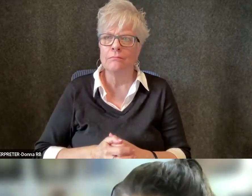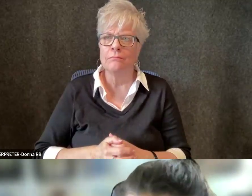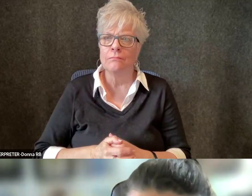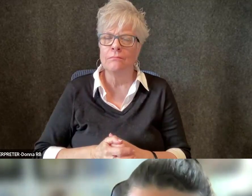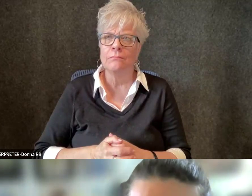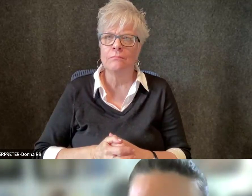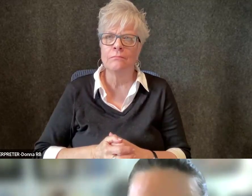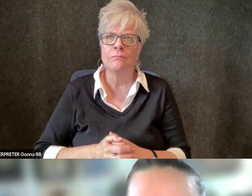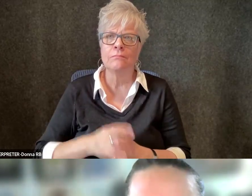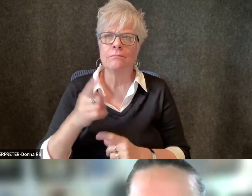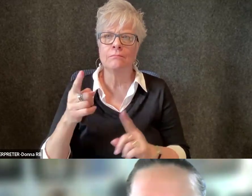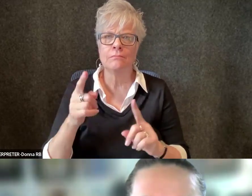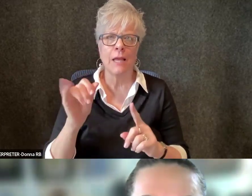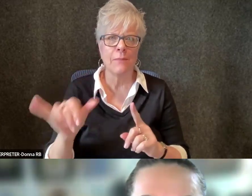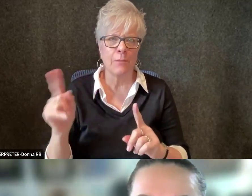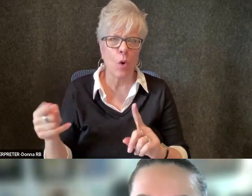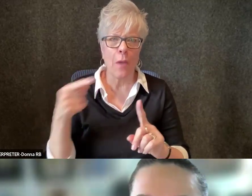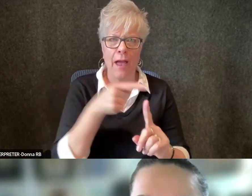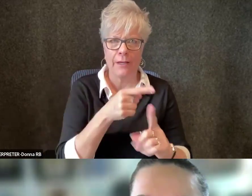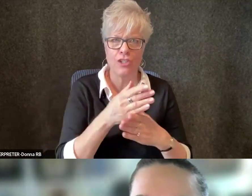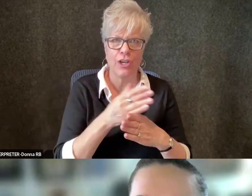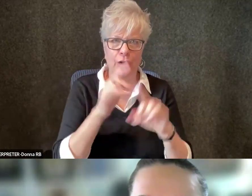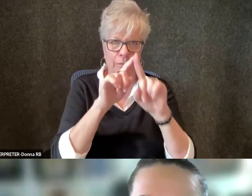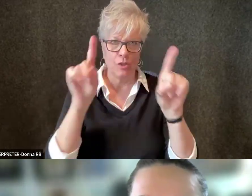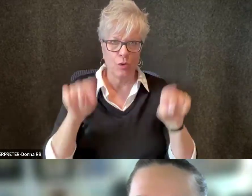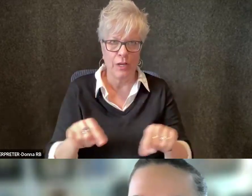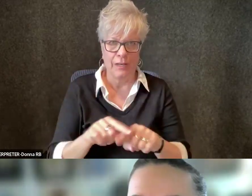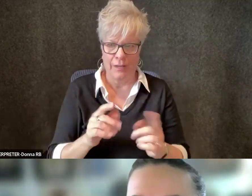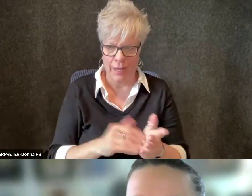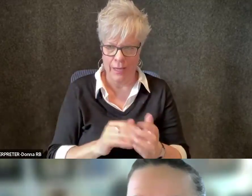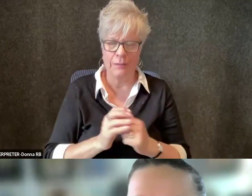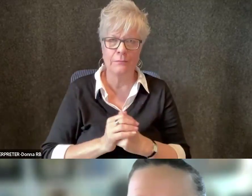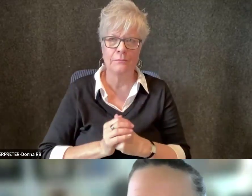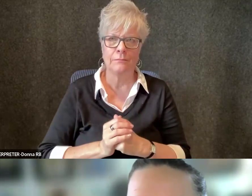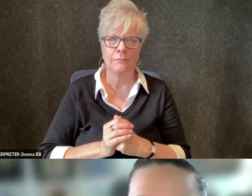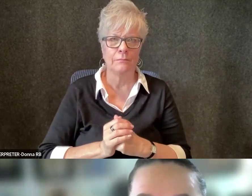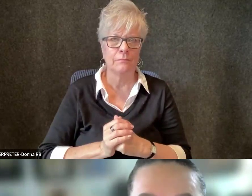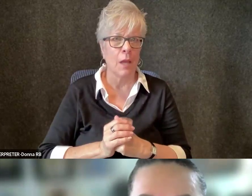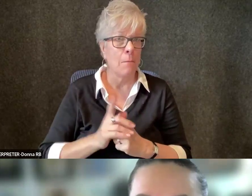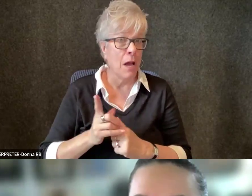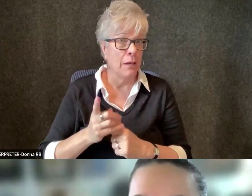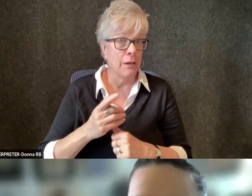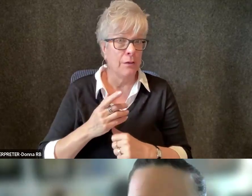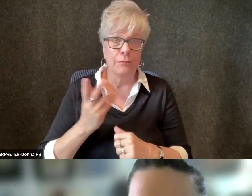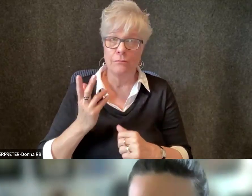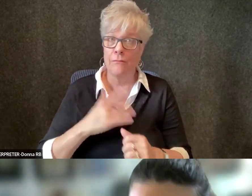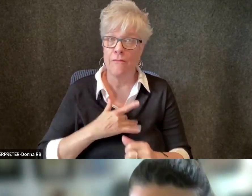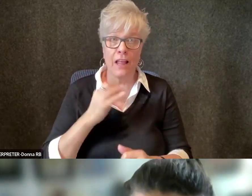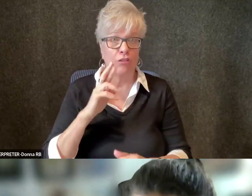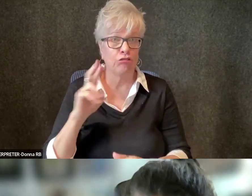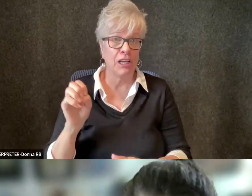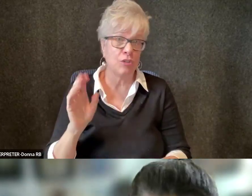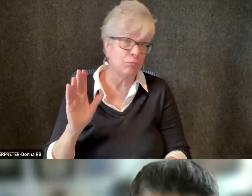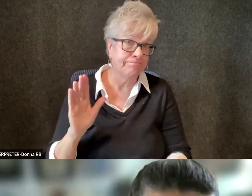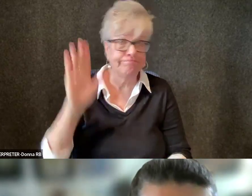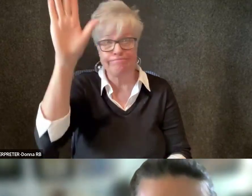Well, I'm going to go back and share my screen again, but feel free to jump on here with any